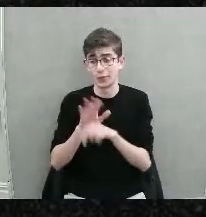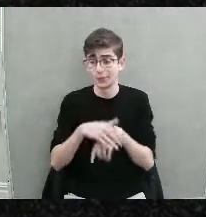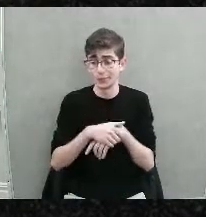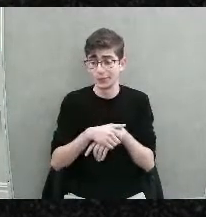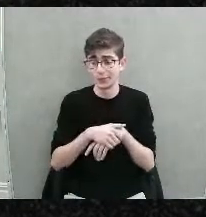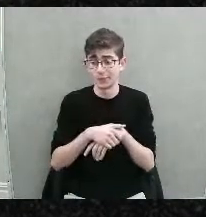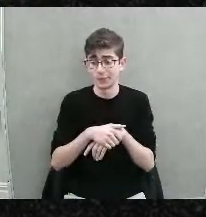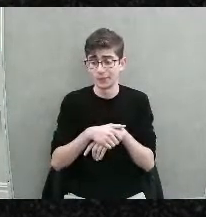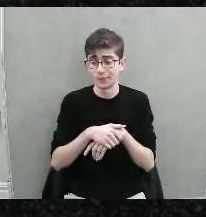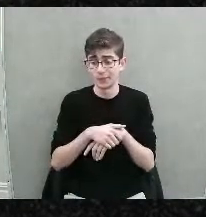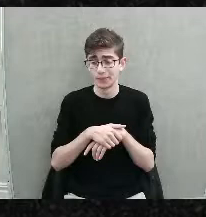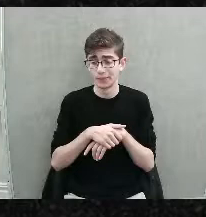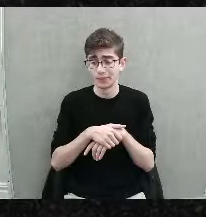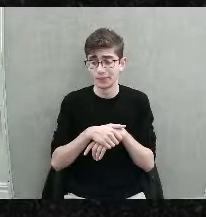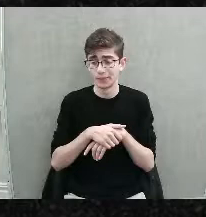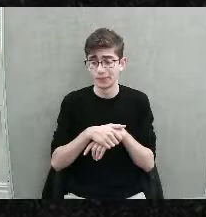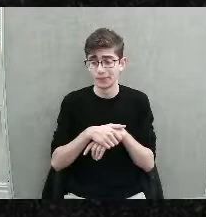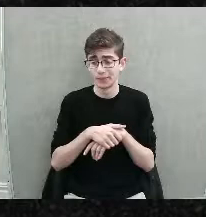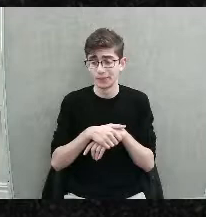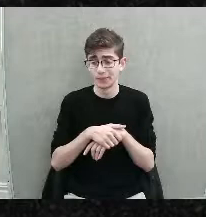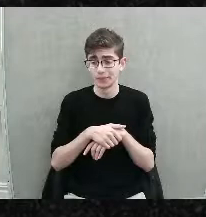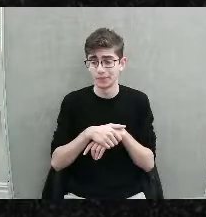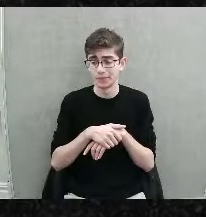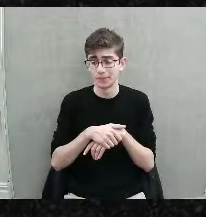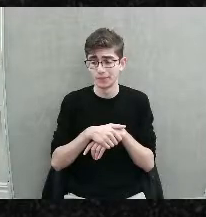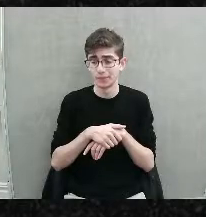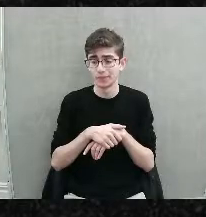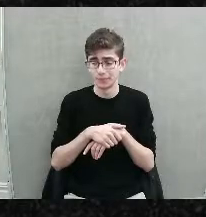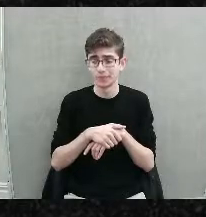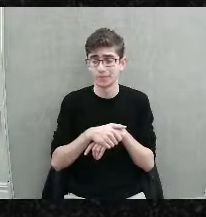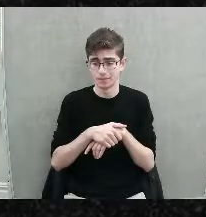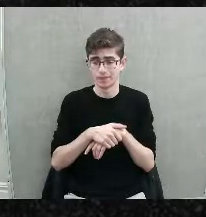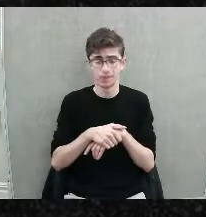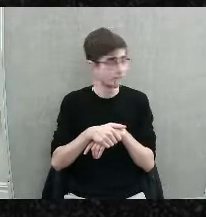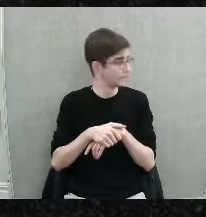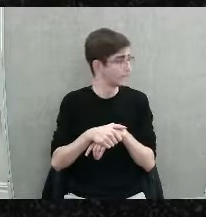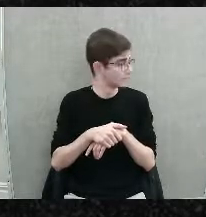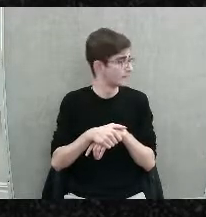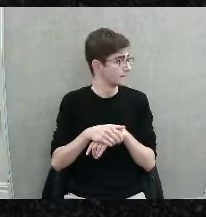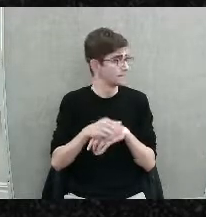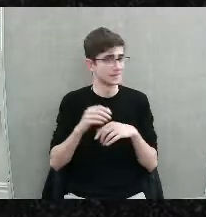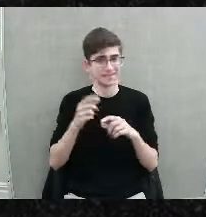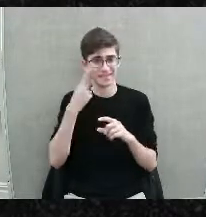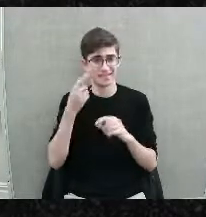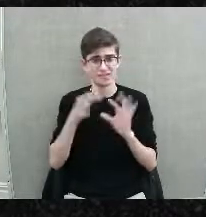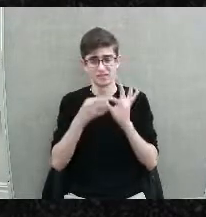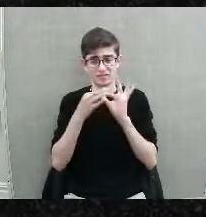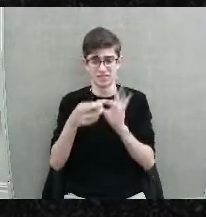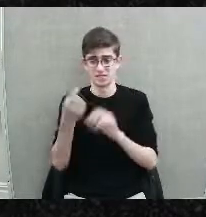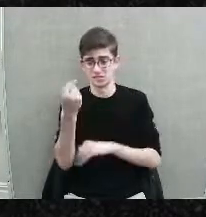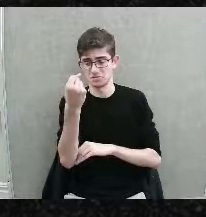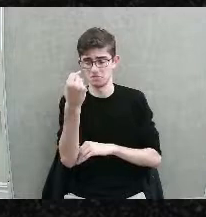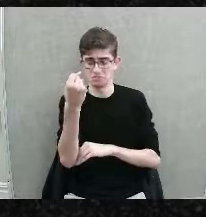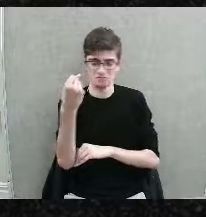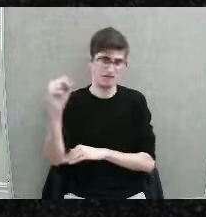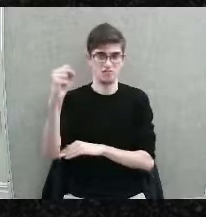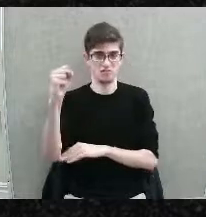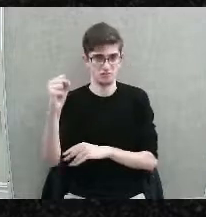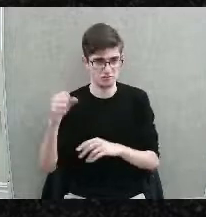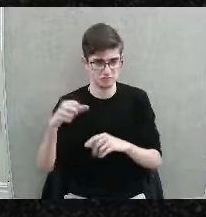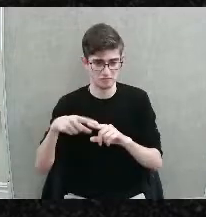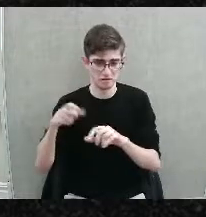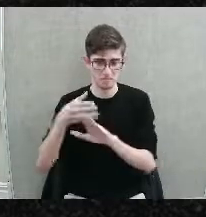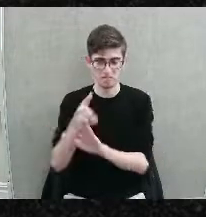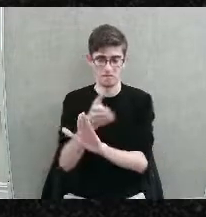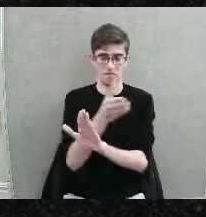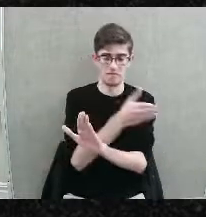Especially the PRI regime, the old party after the revolution that stayed in power for 70 years, and